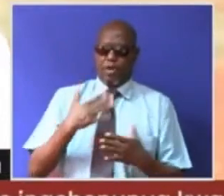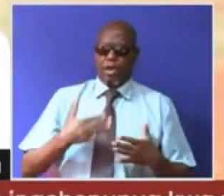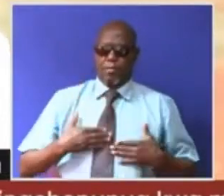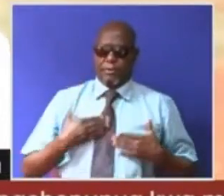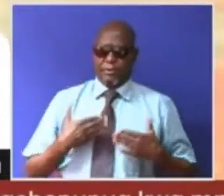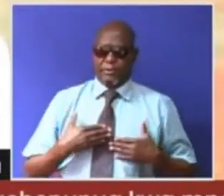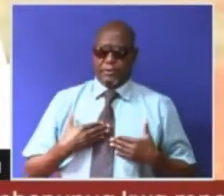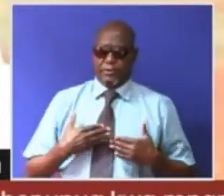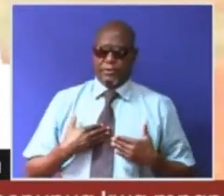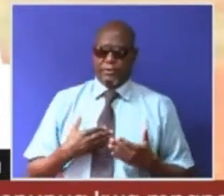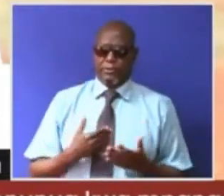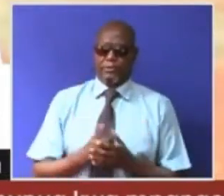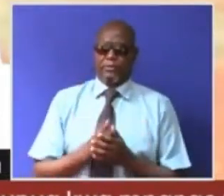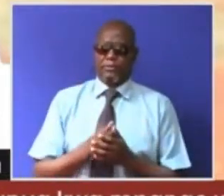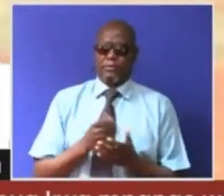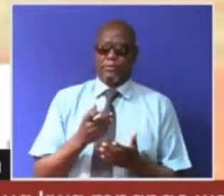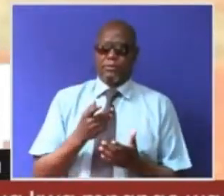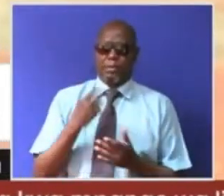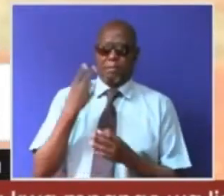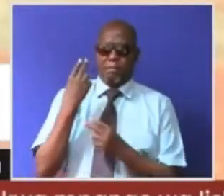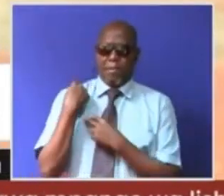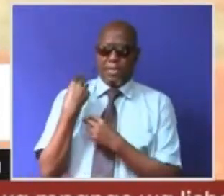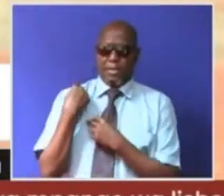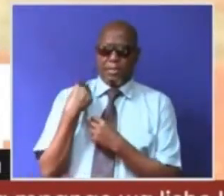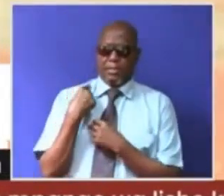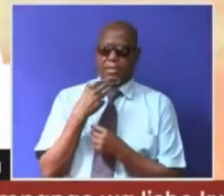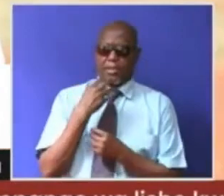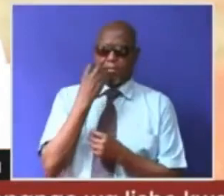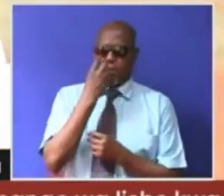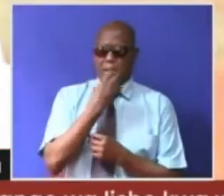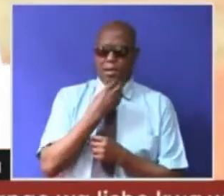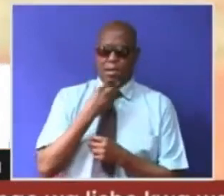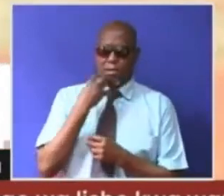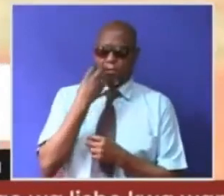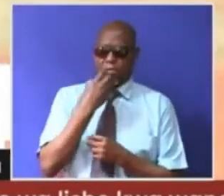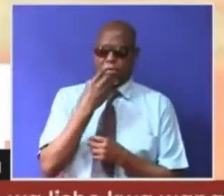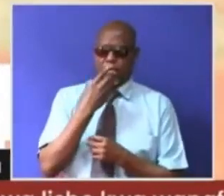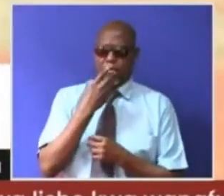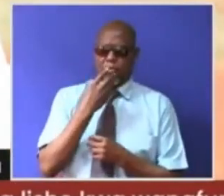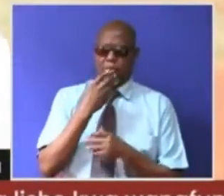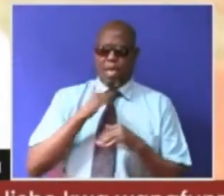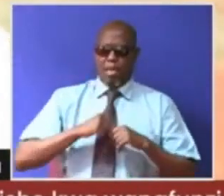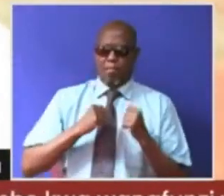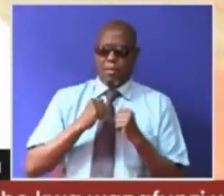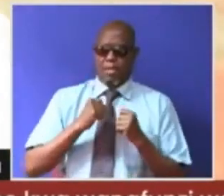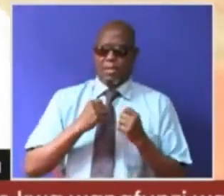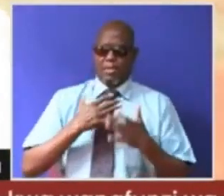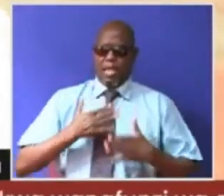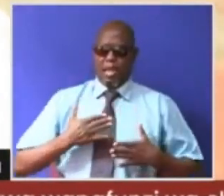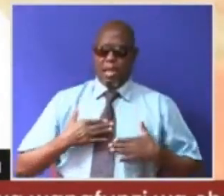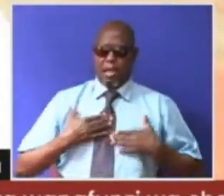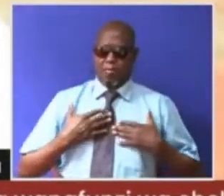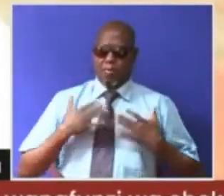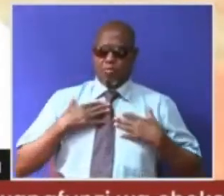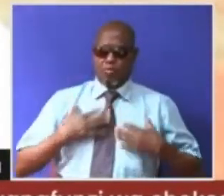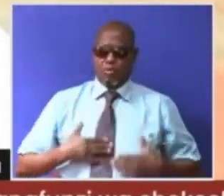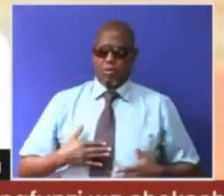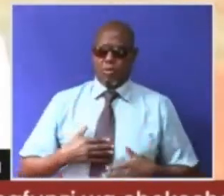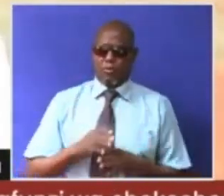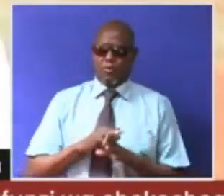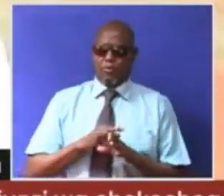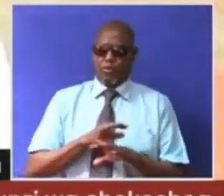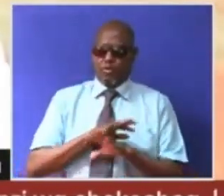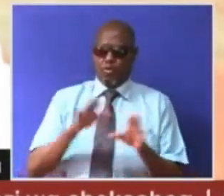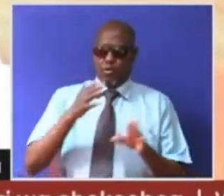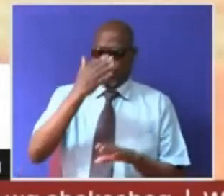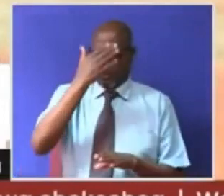hand with the oral health mandate of a happy mouth is a happy body. Not to forget that today